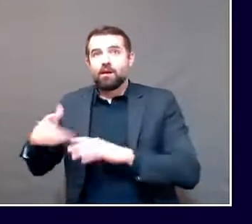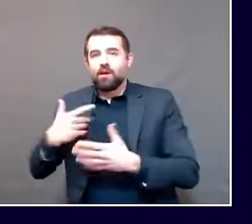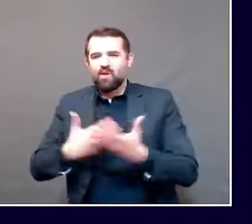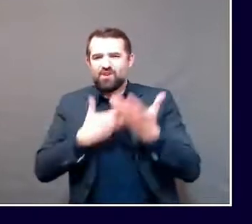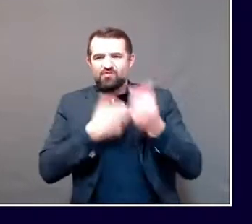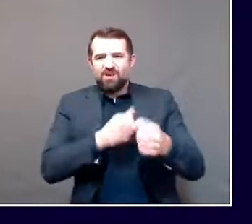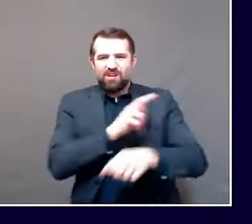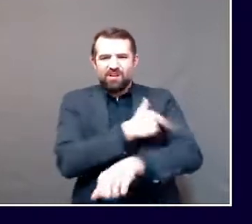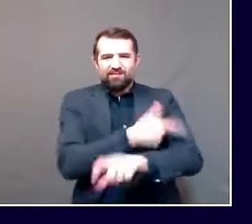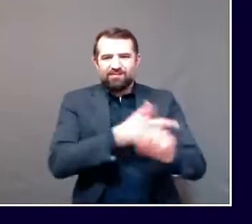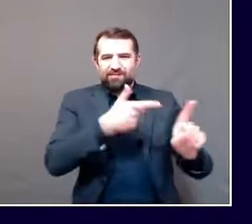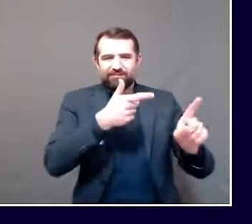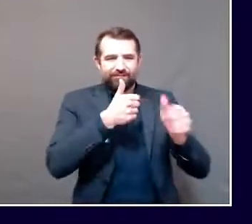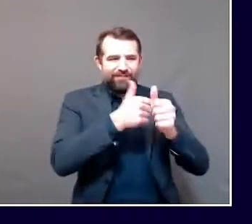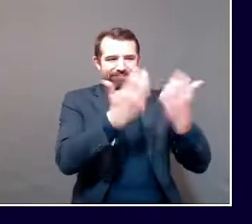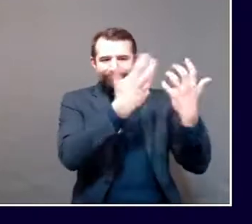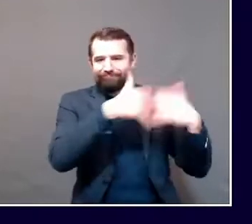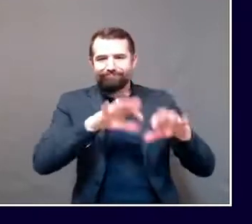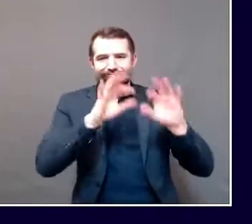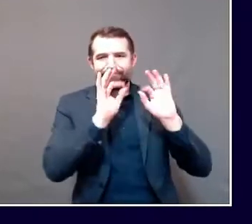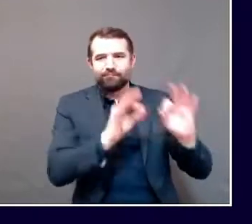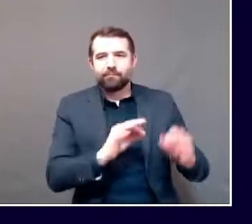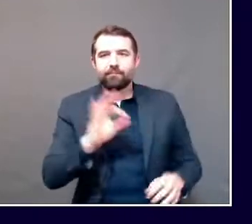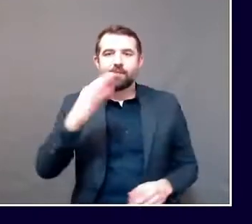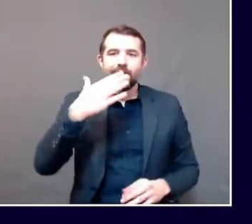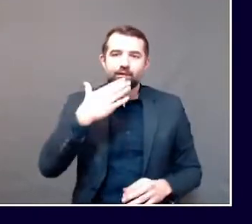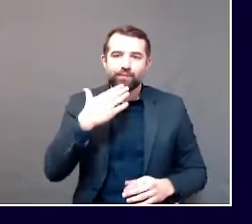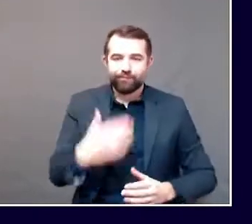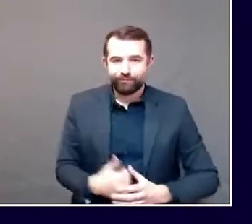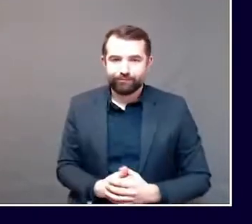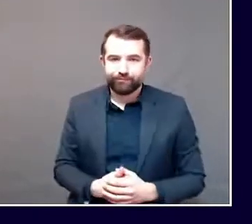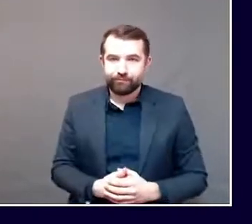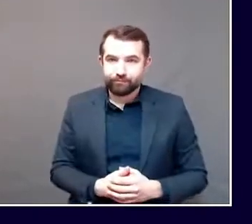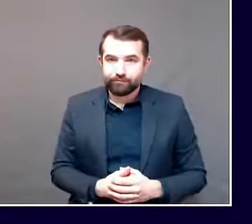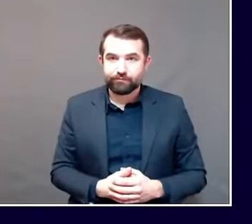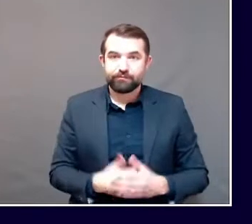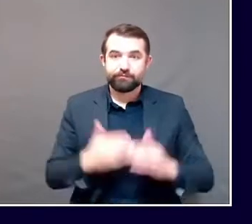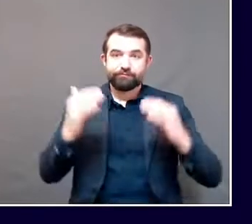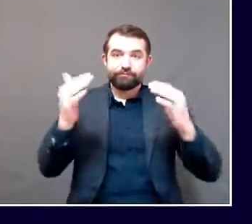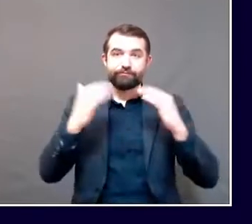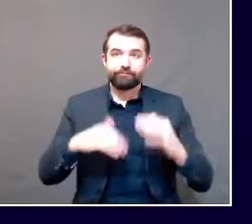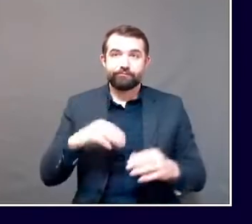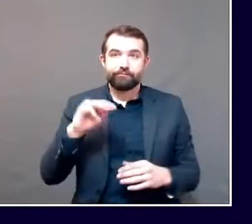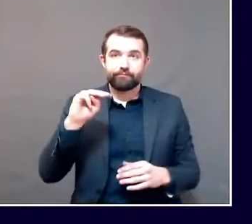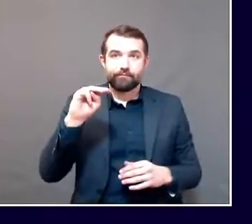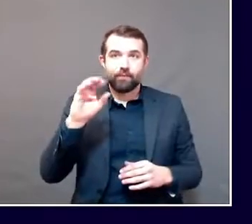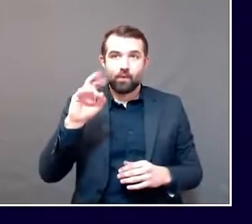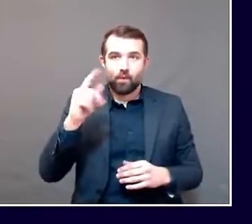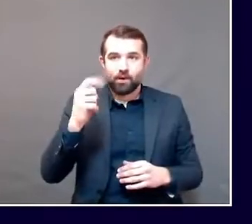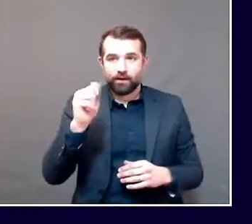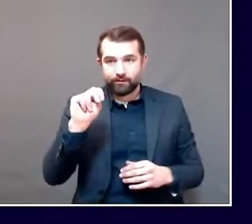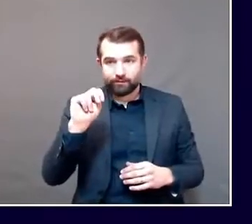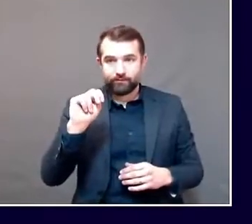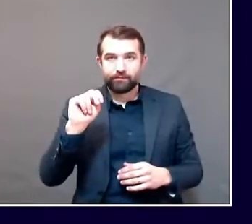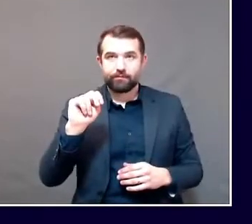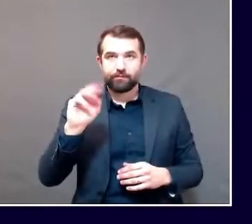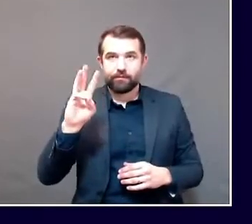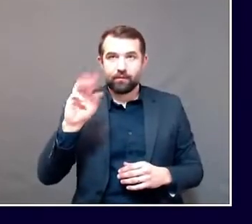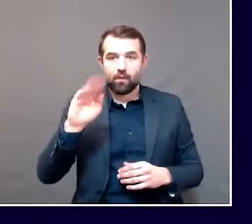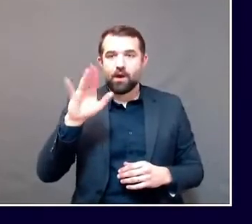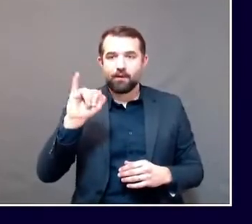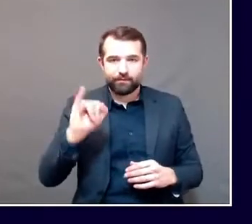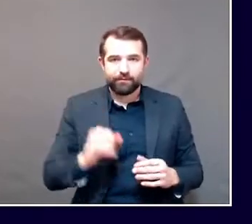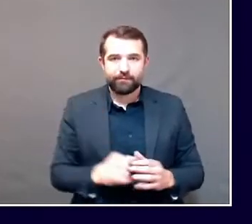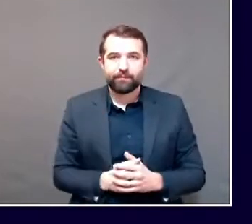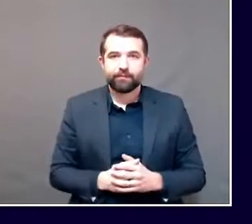that. Thank you. I'm going to turn now to Morgan at WABI. Hi, Dr. Shah.